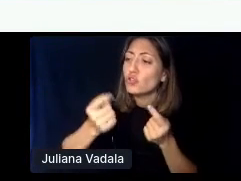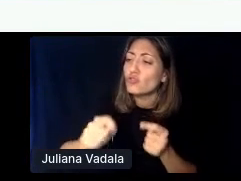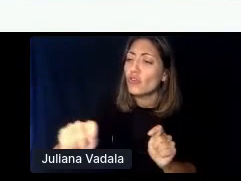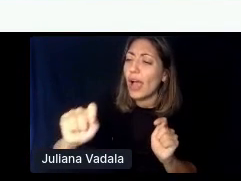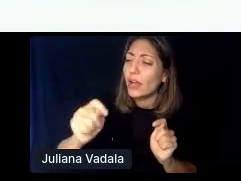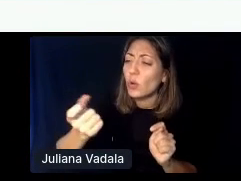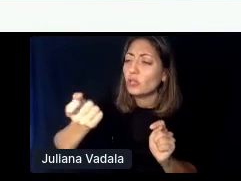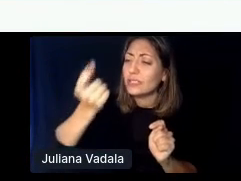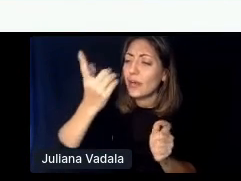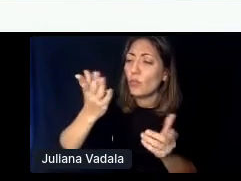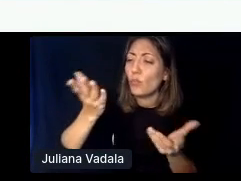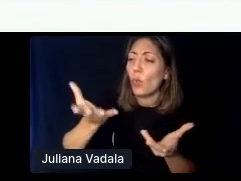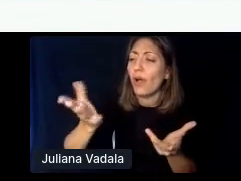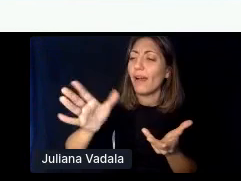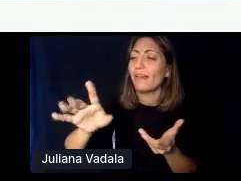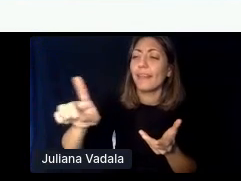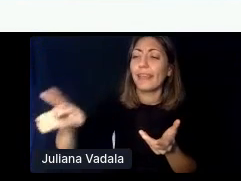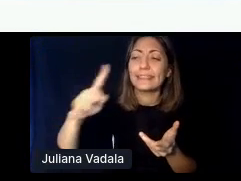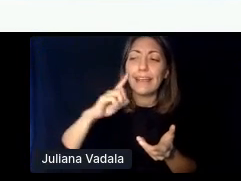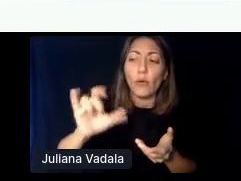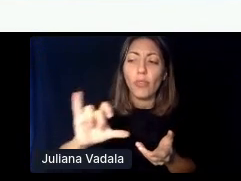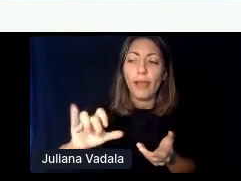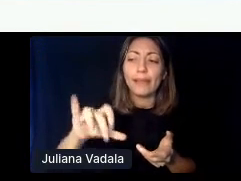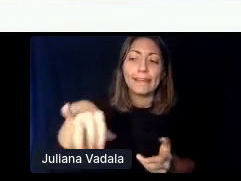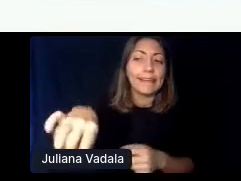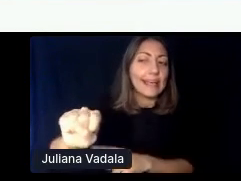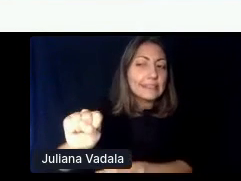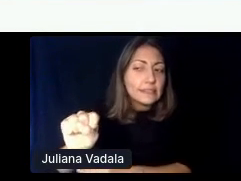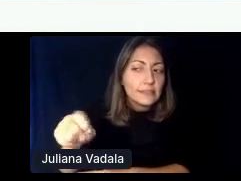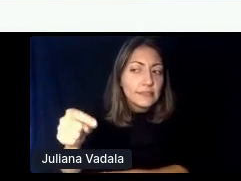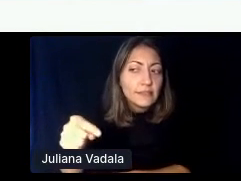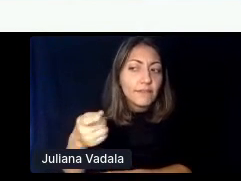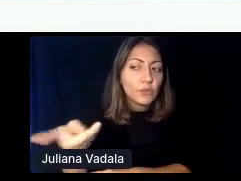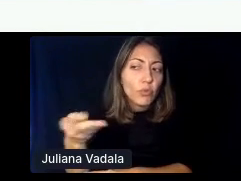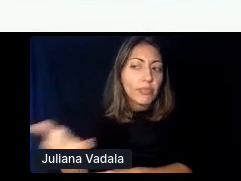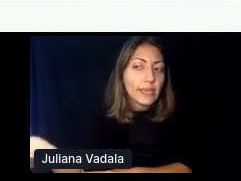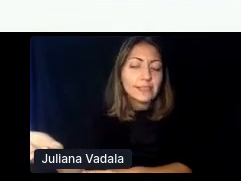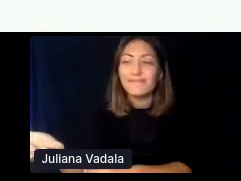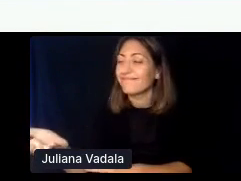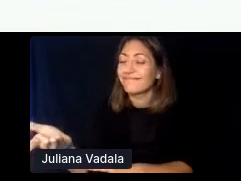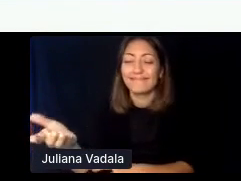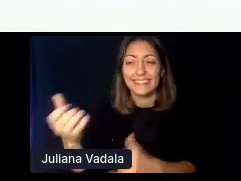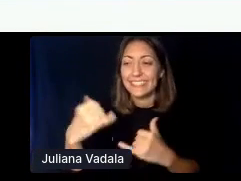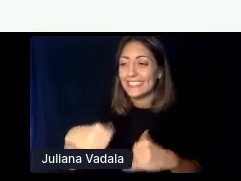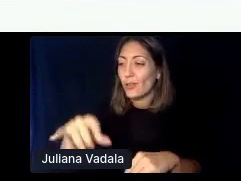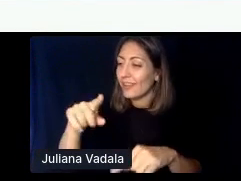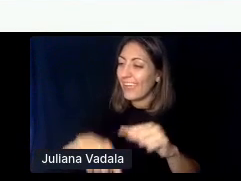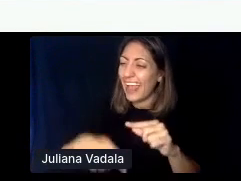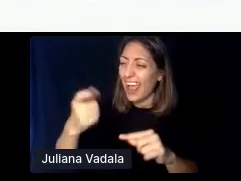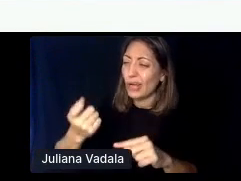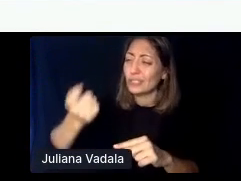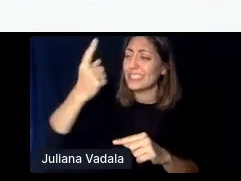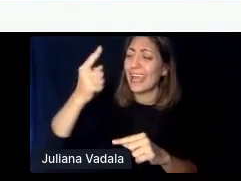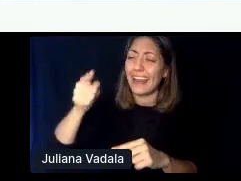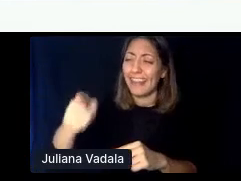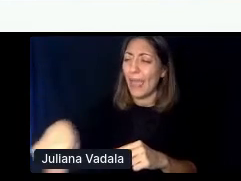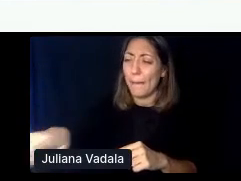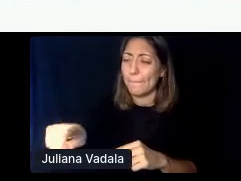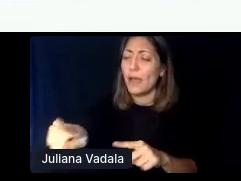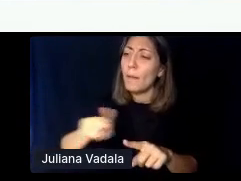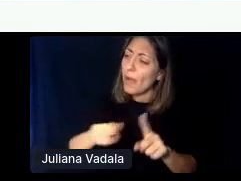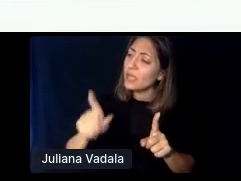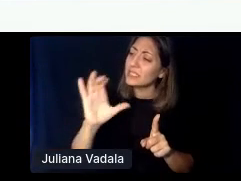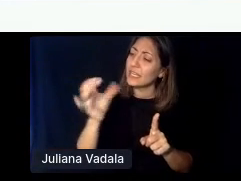like that. Though even with this, you can't understand them, but it seems like they can understand you pretty